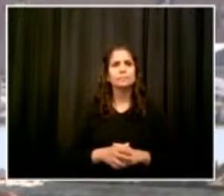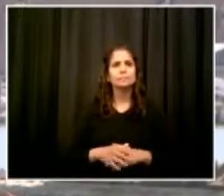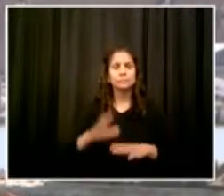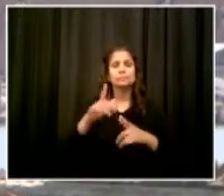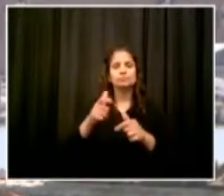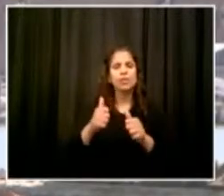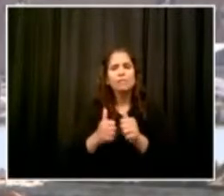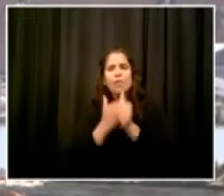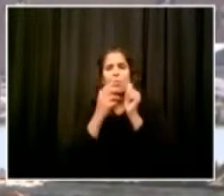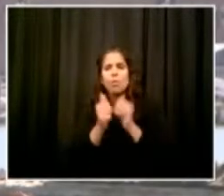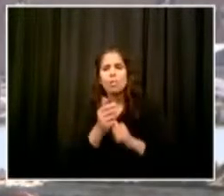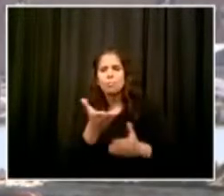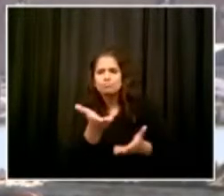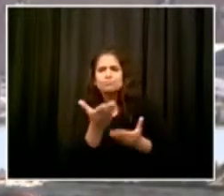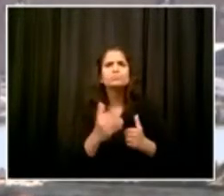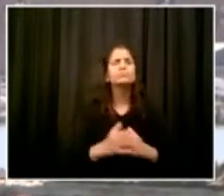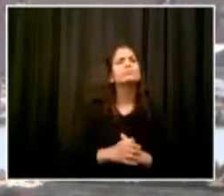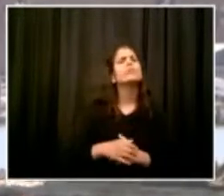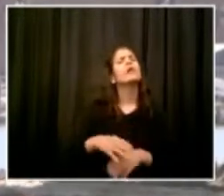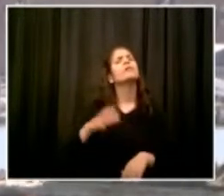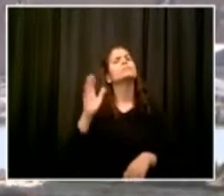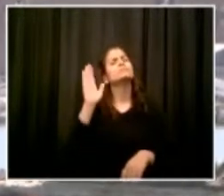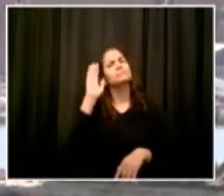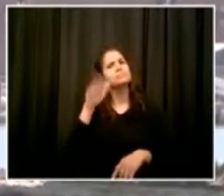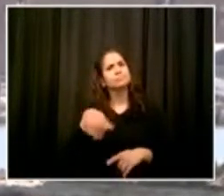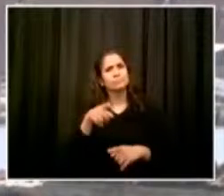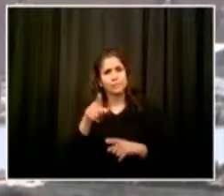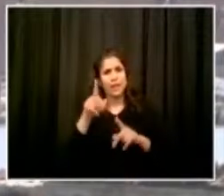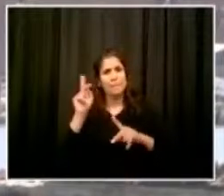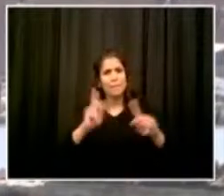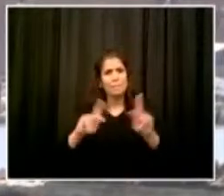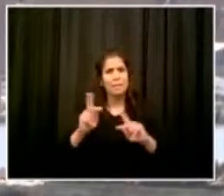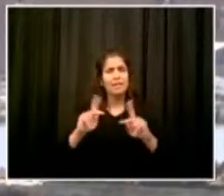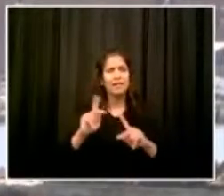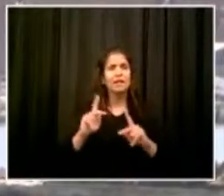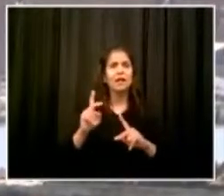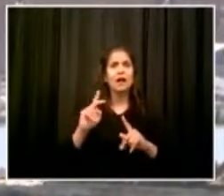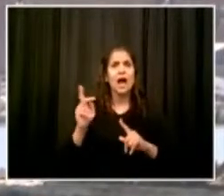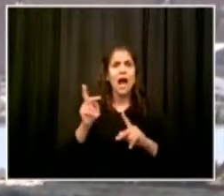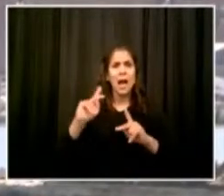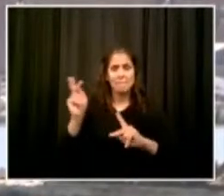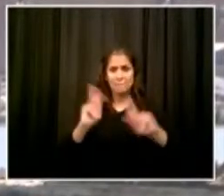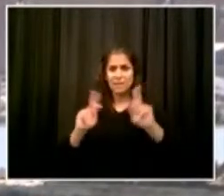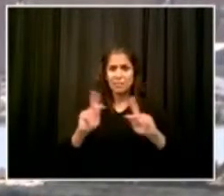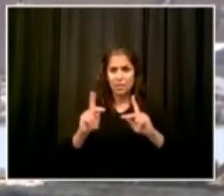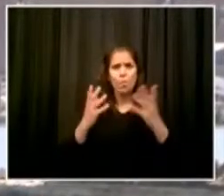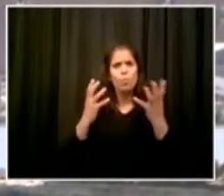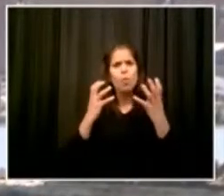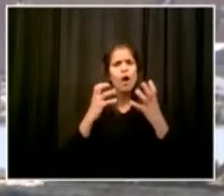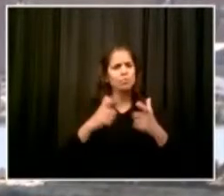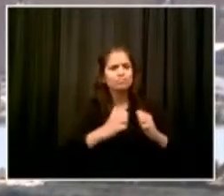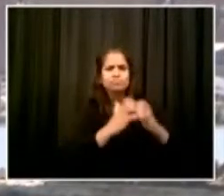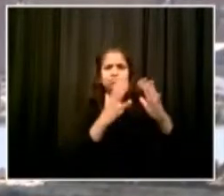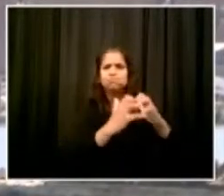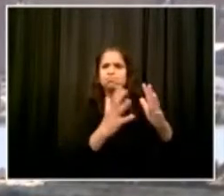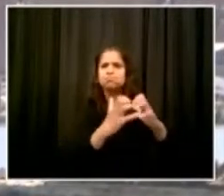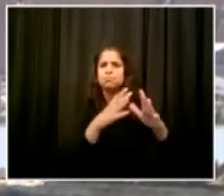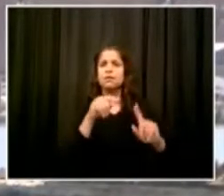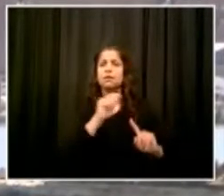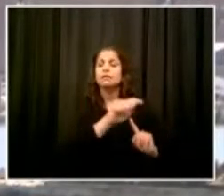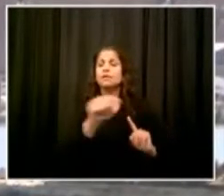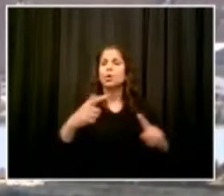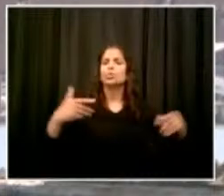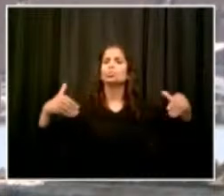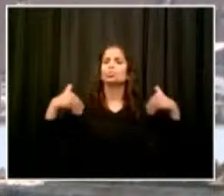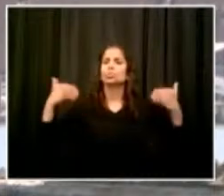secondly, I know you and Commissioner Shea have kind of made separate appearances since your announcement yesterday. If you want to maybe